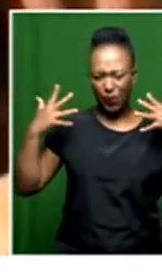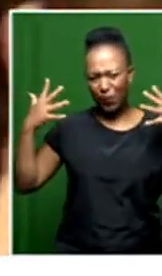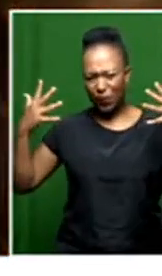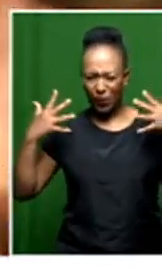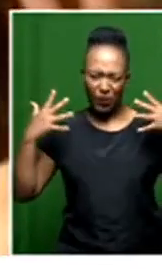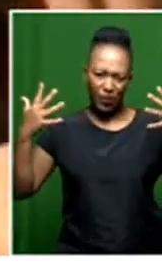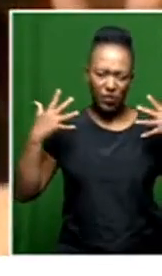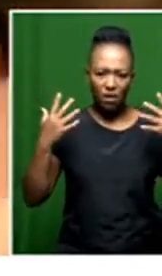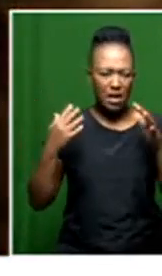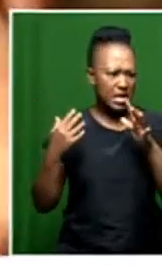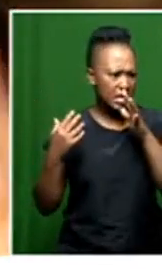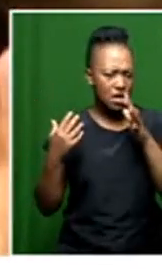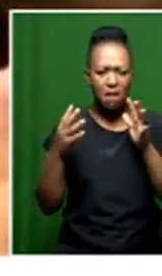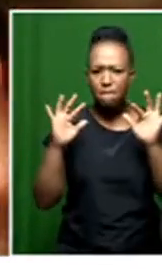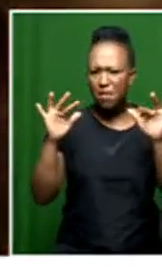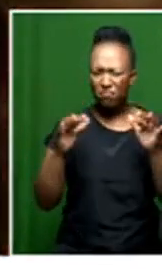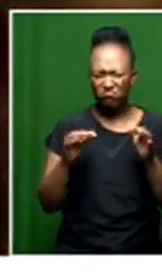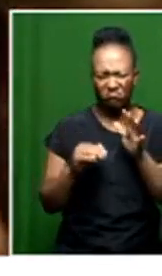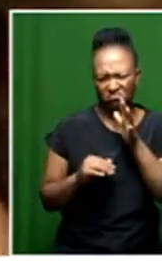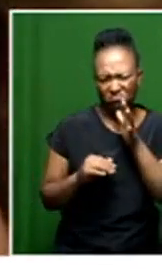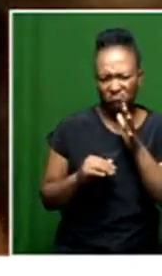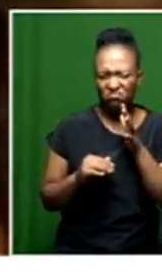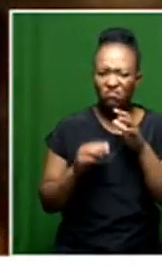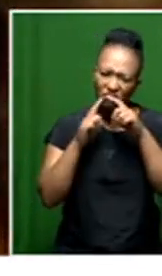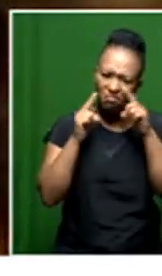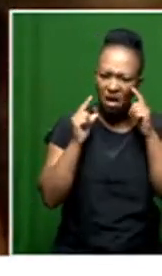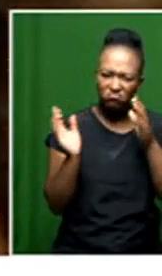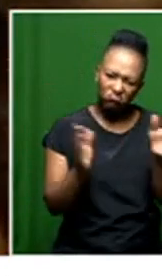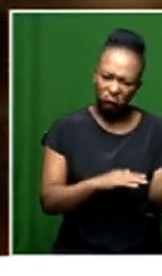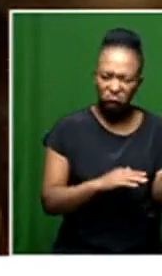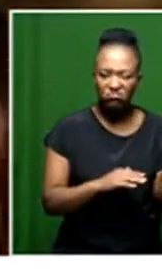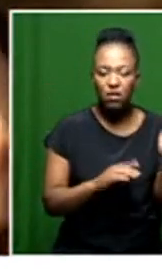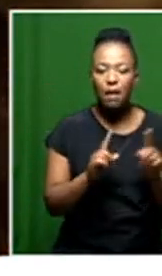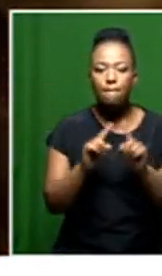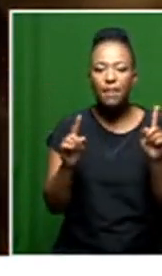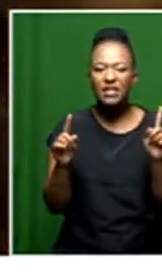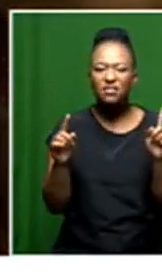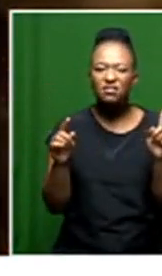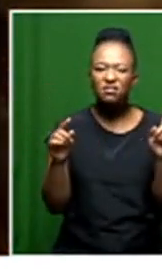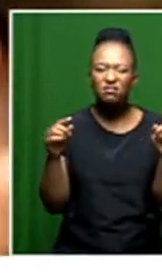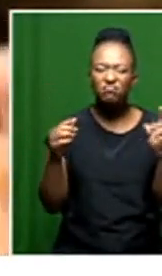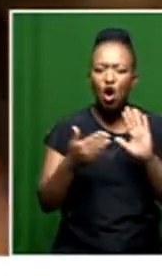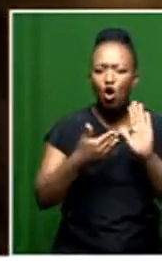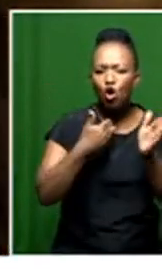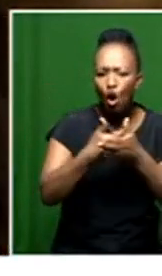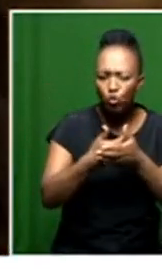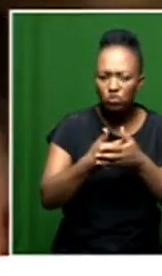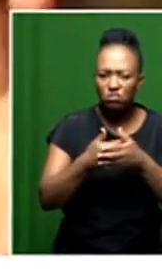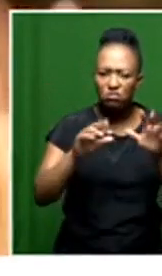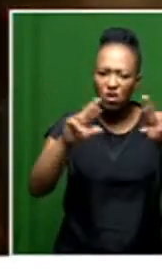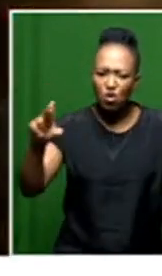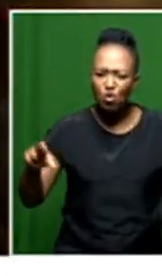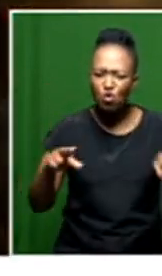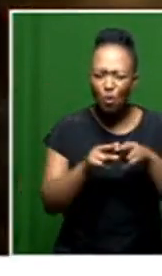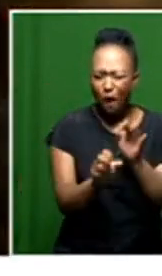not a lot of people, is not overcrowding, you can go away with mask. But in a closed congregation where ventilation is low,